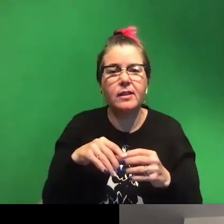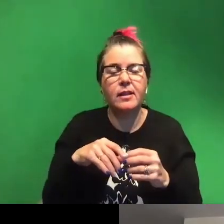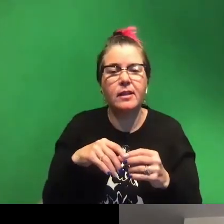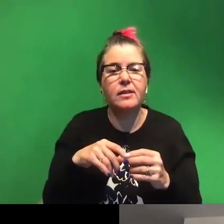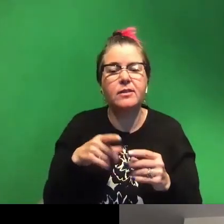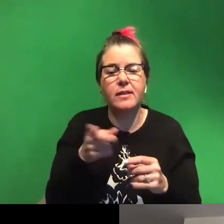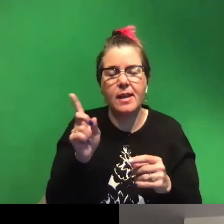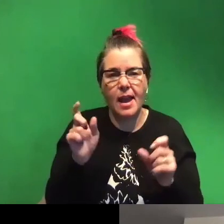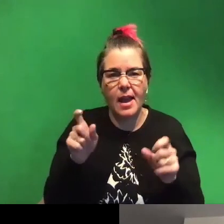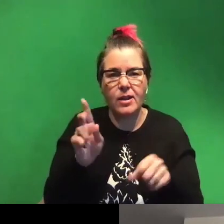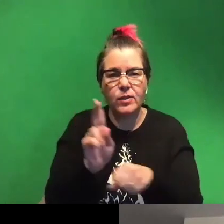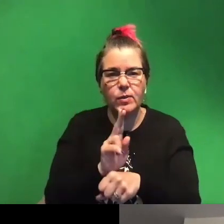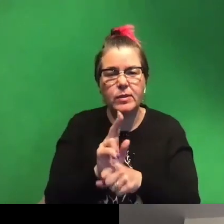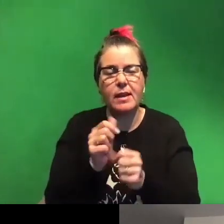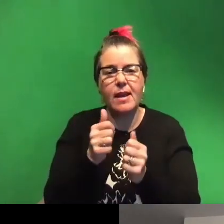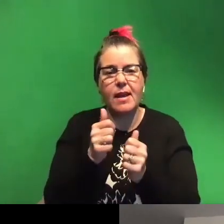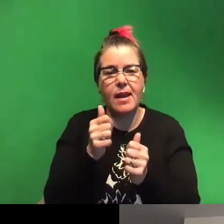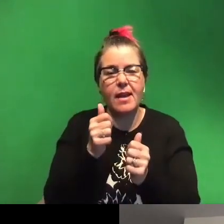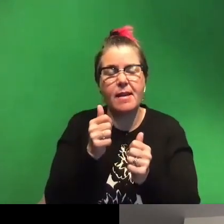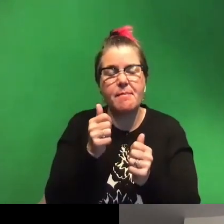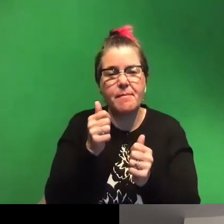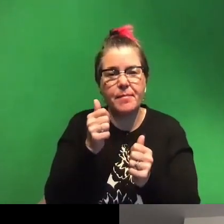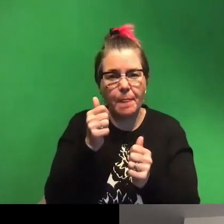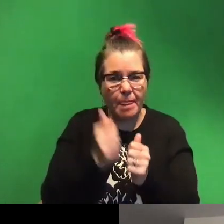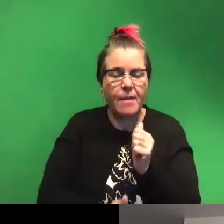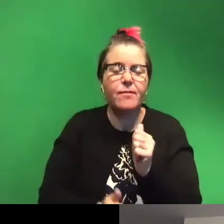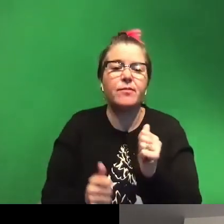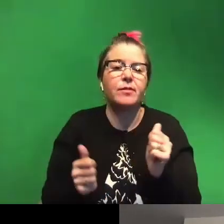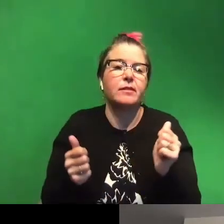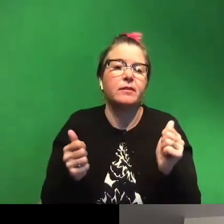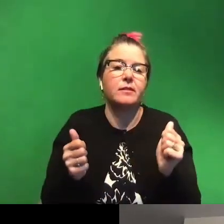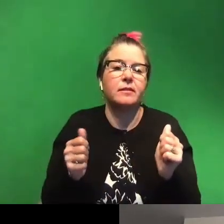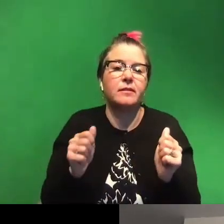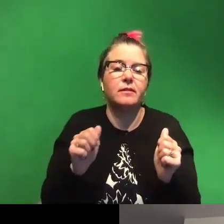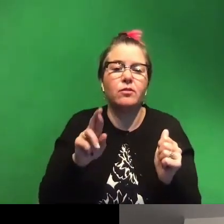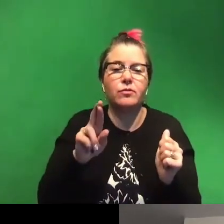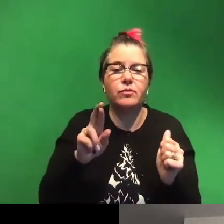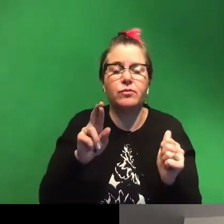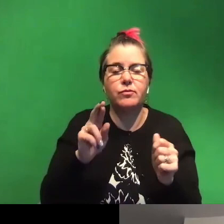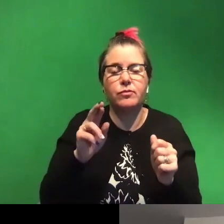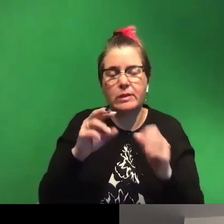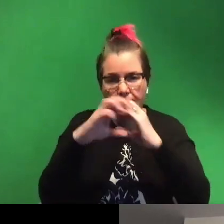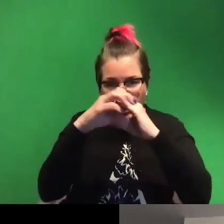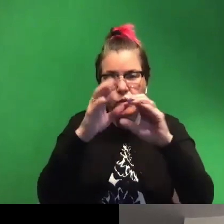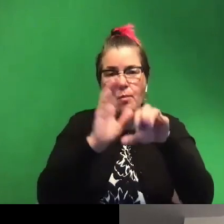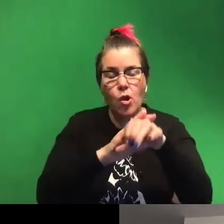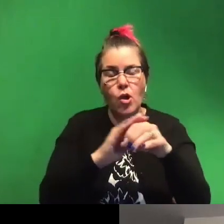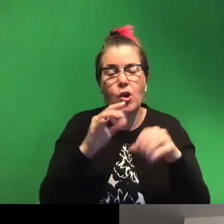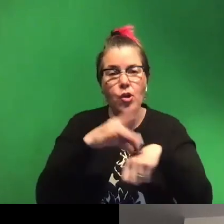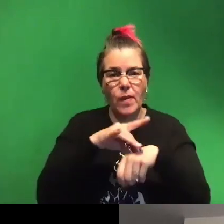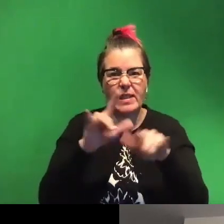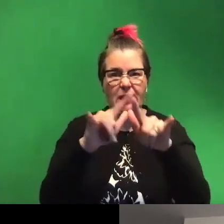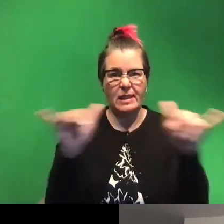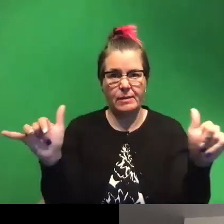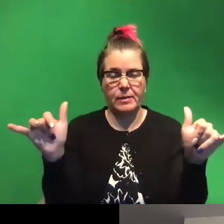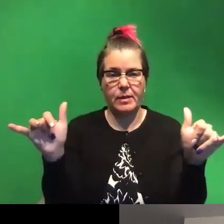use every basically every radio telescope on Earth at the same time,